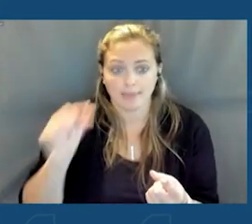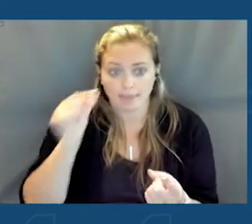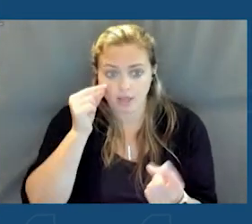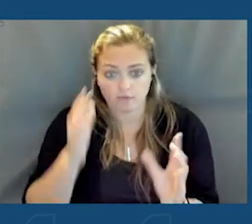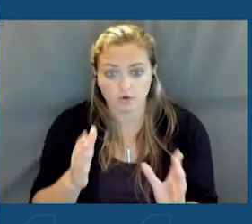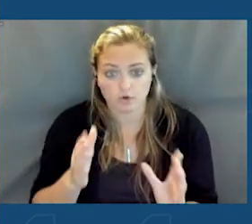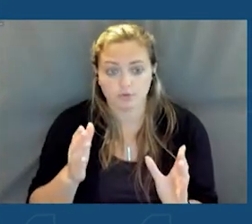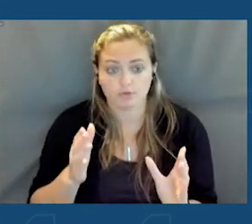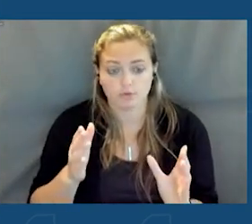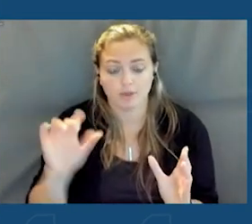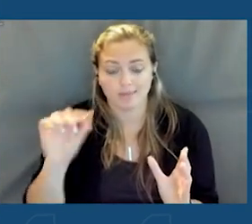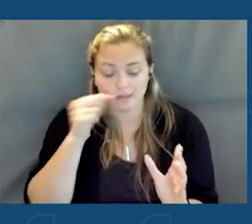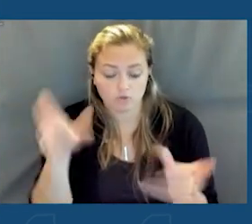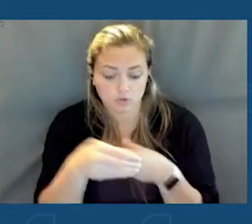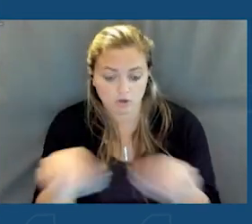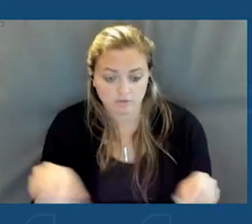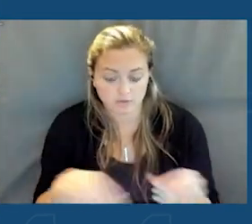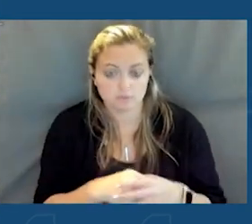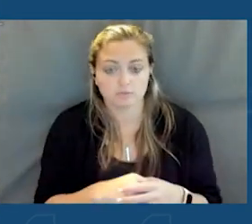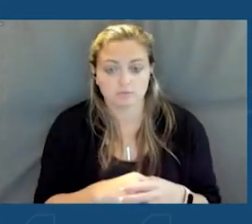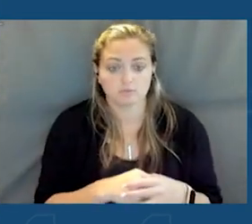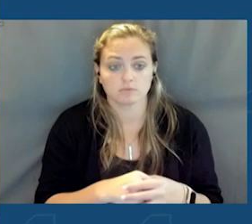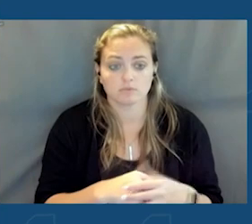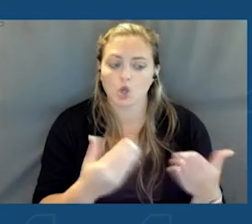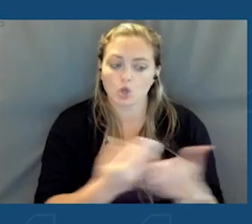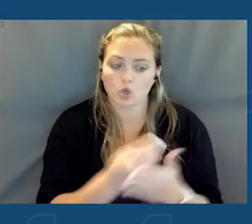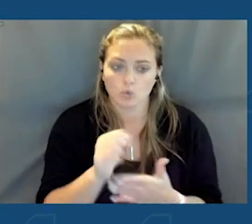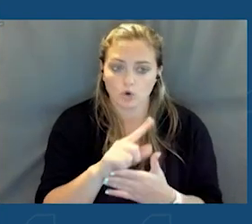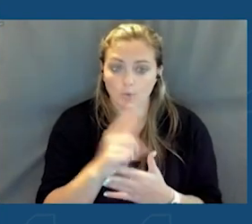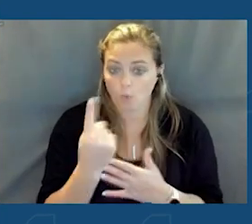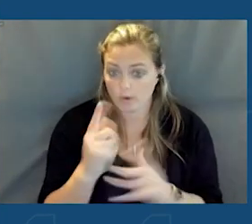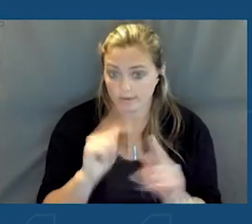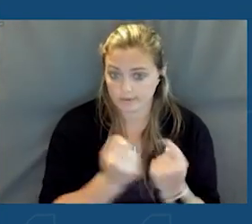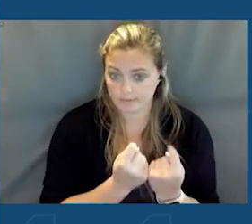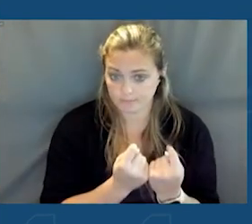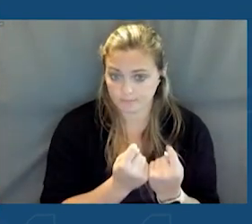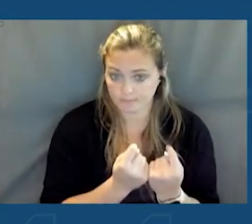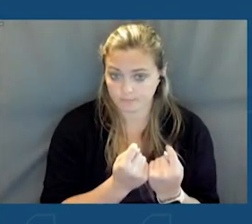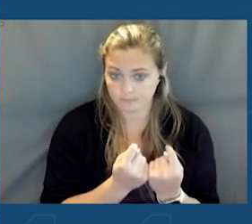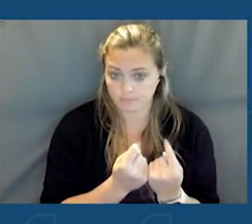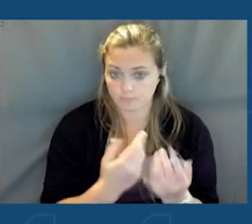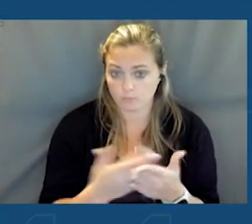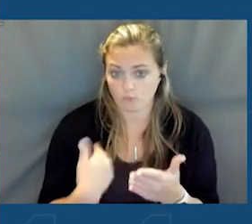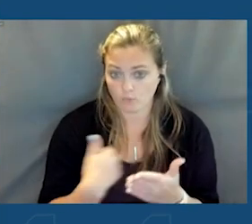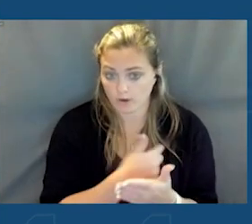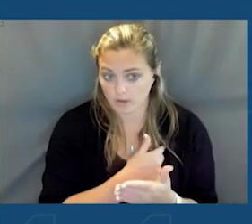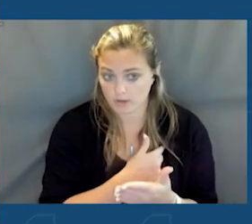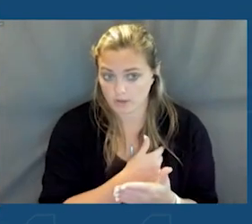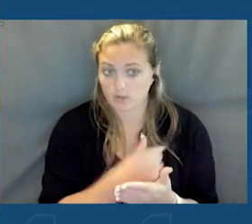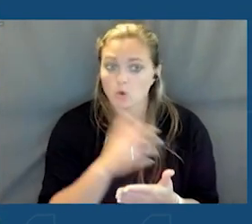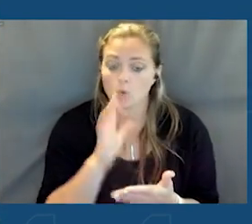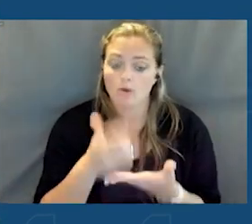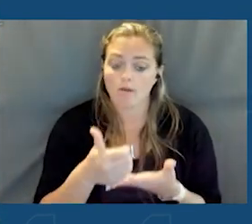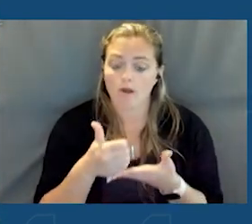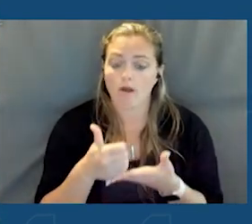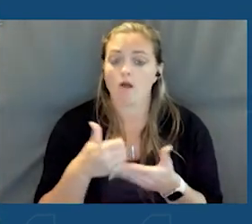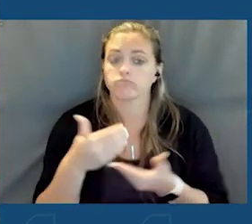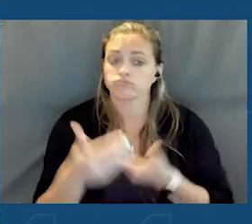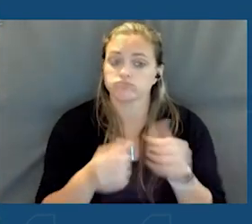the governor's office and the new Terminal 1 team before us, and will help move the project